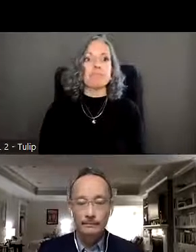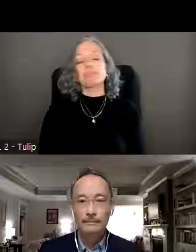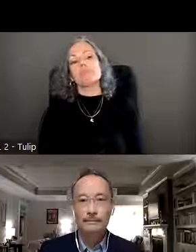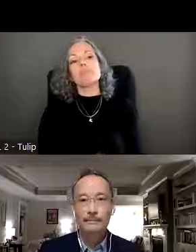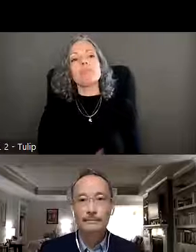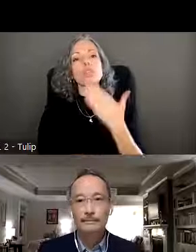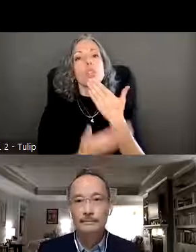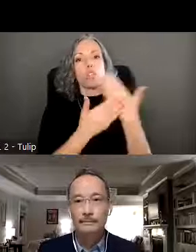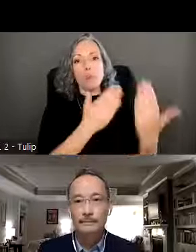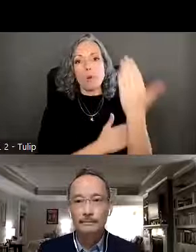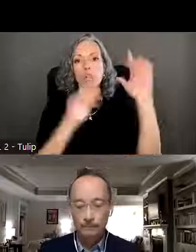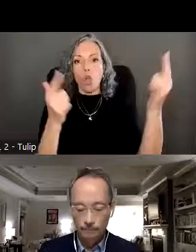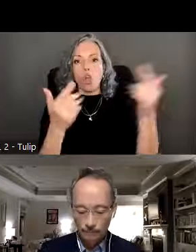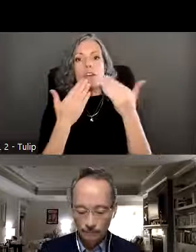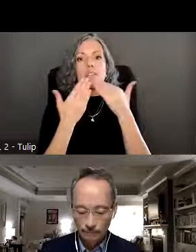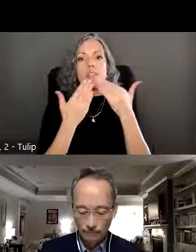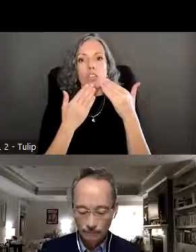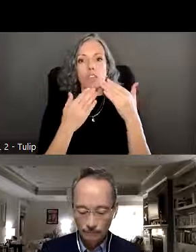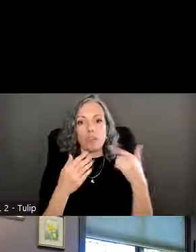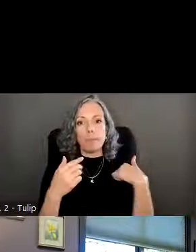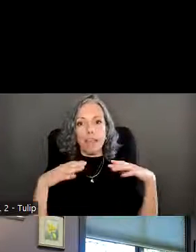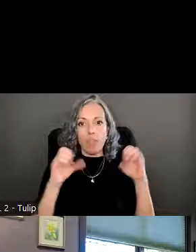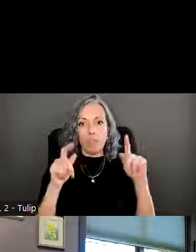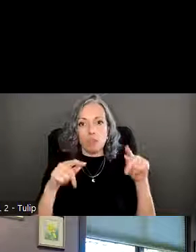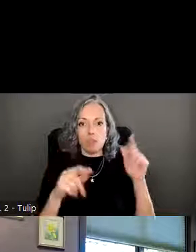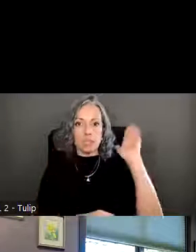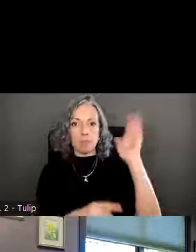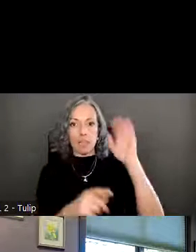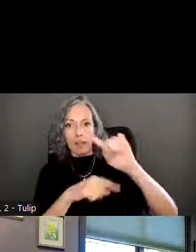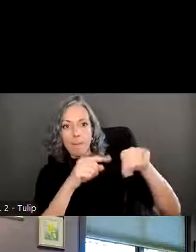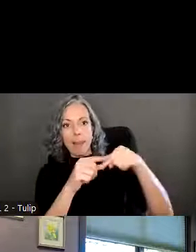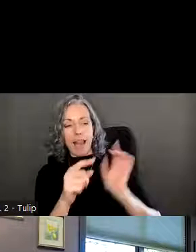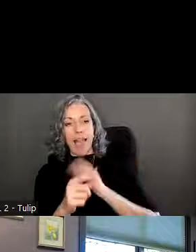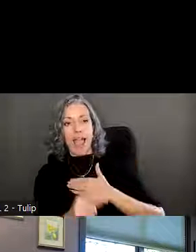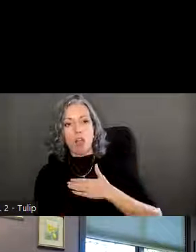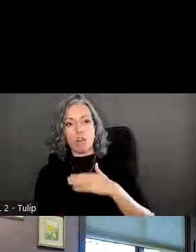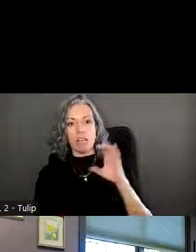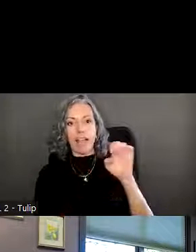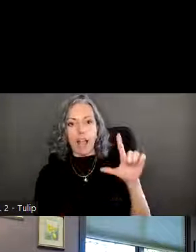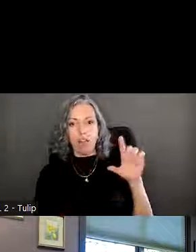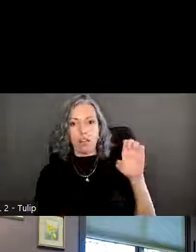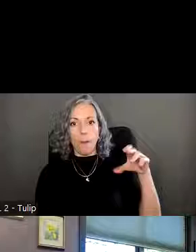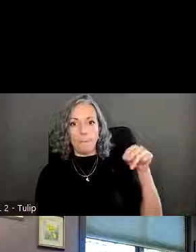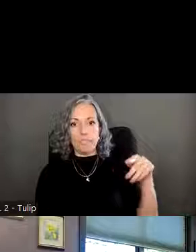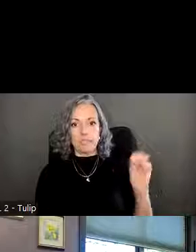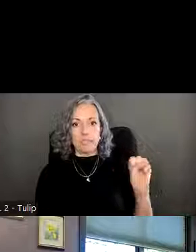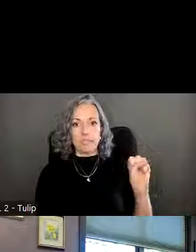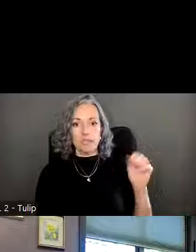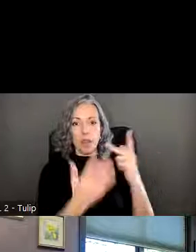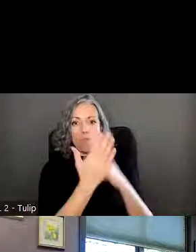Good morning, everyone, and thank you for giving me the opportunity to speak about our Cal Compass project that